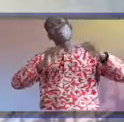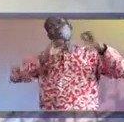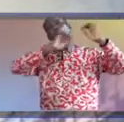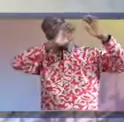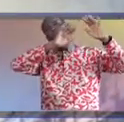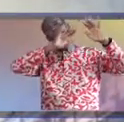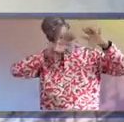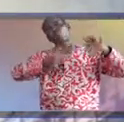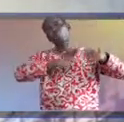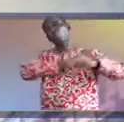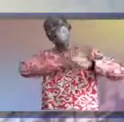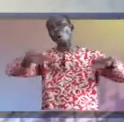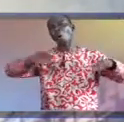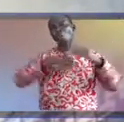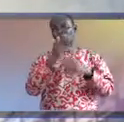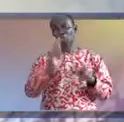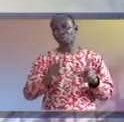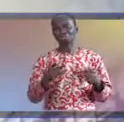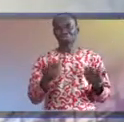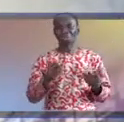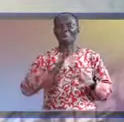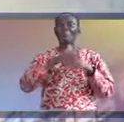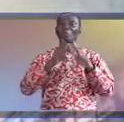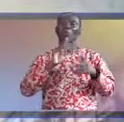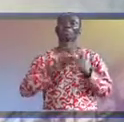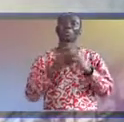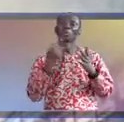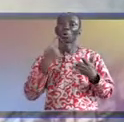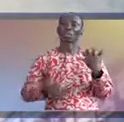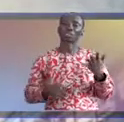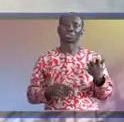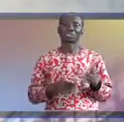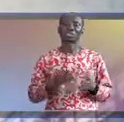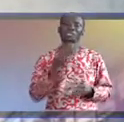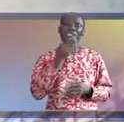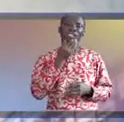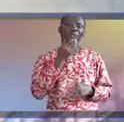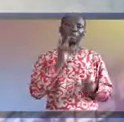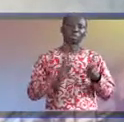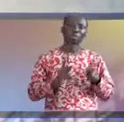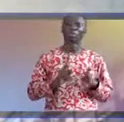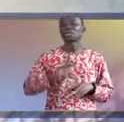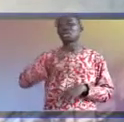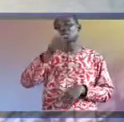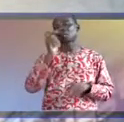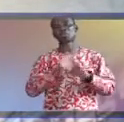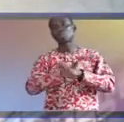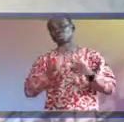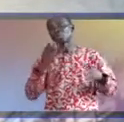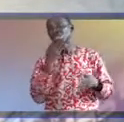amamamufo. The third kind of baptism we are talking about that Jesus was going to